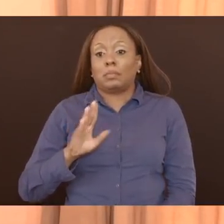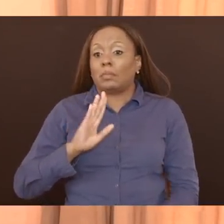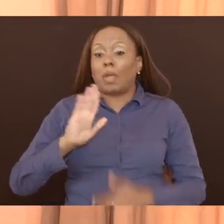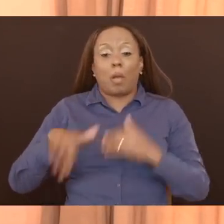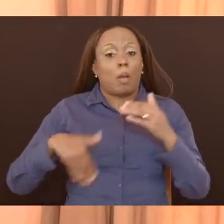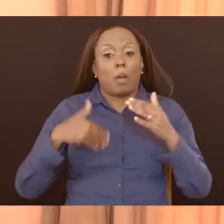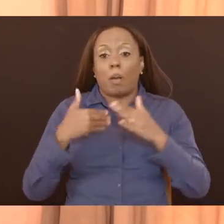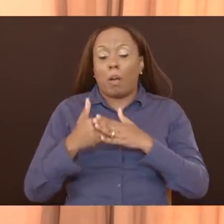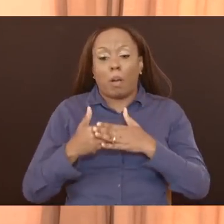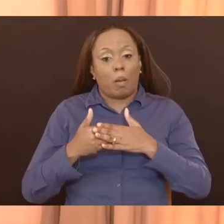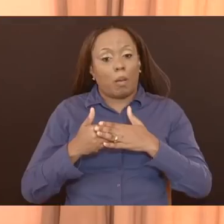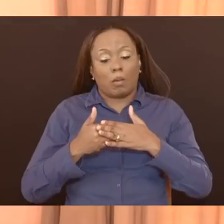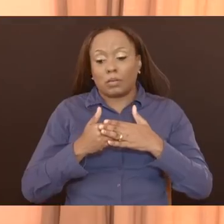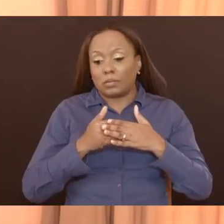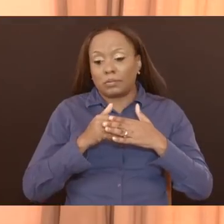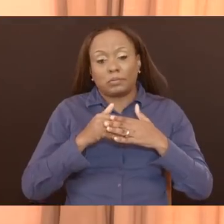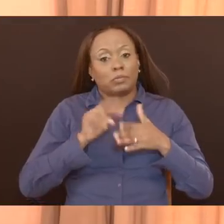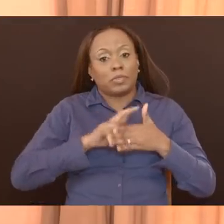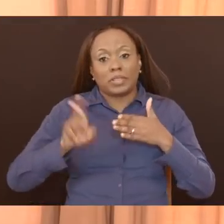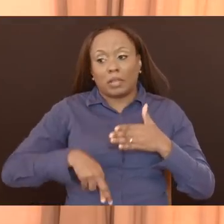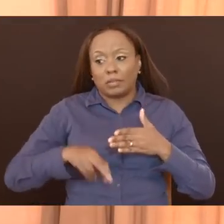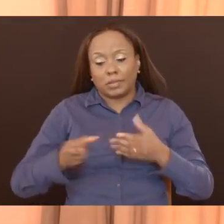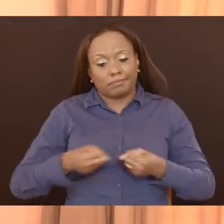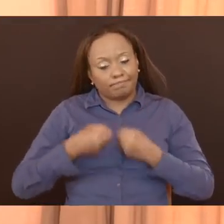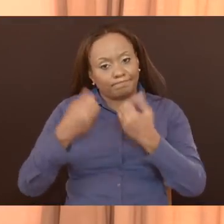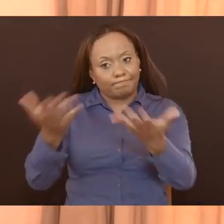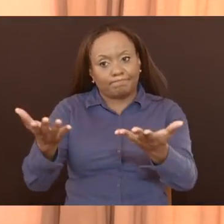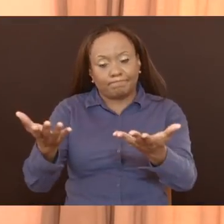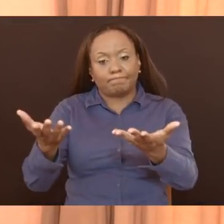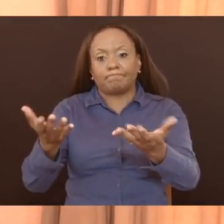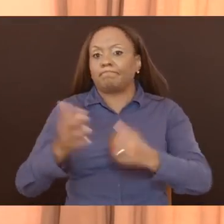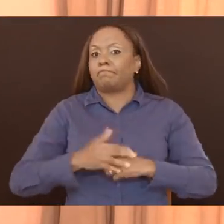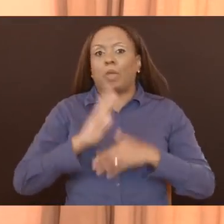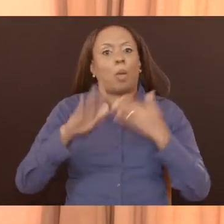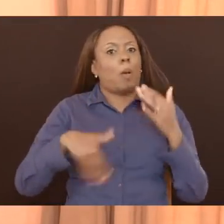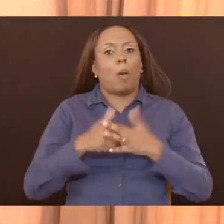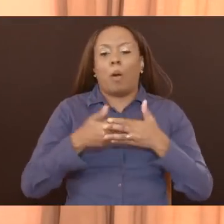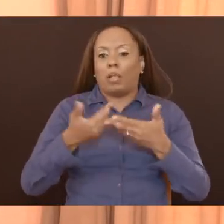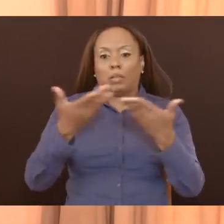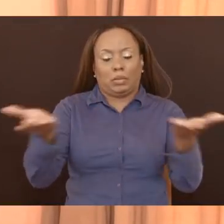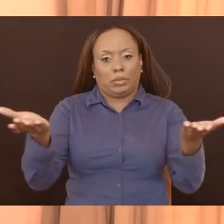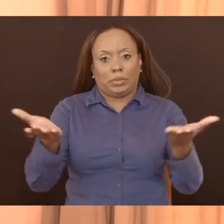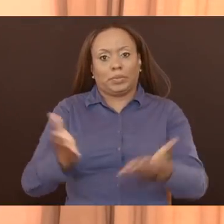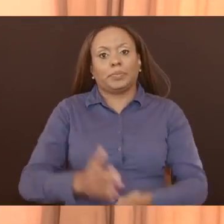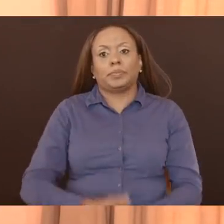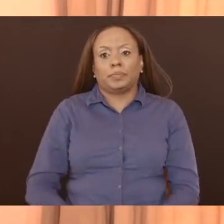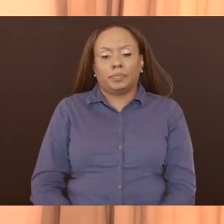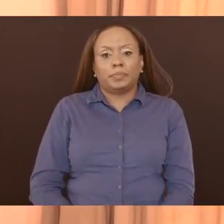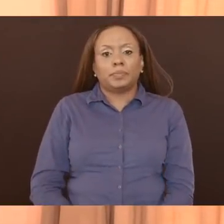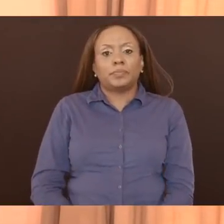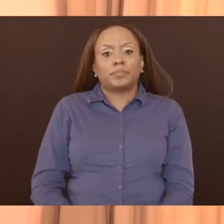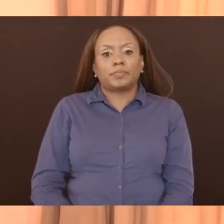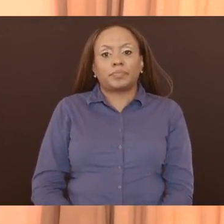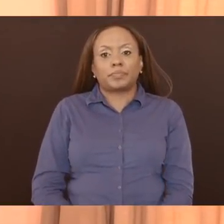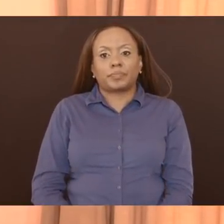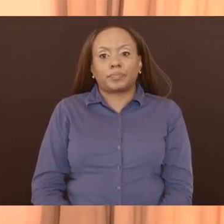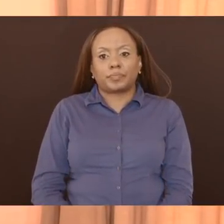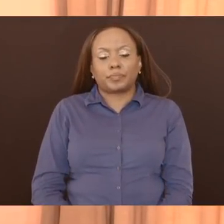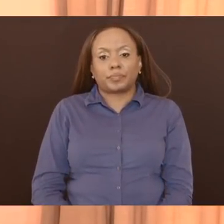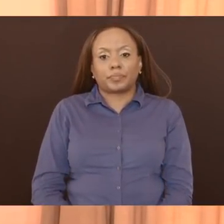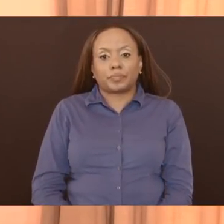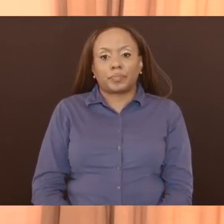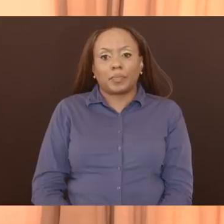we're able to get out the results to those persons who require results in a timely fashion. So at this point in